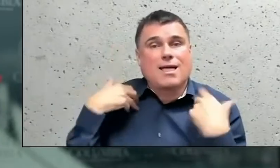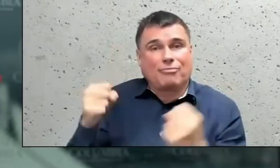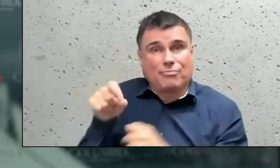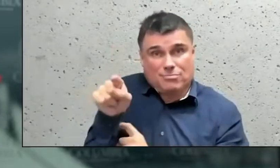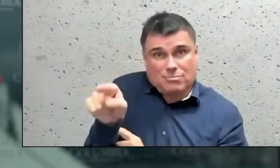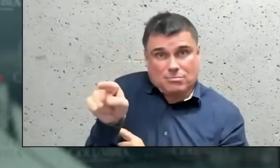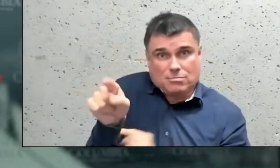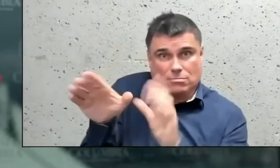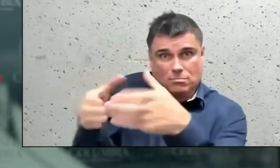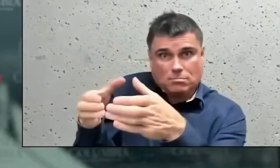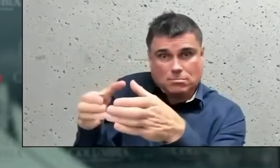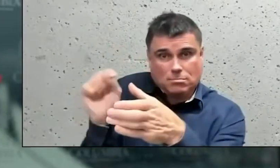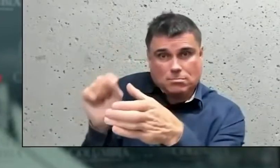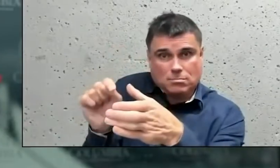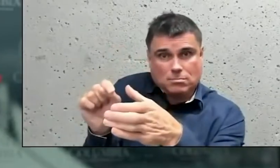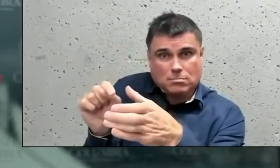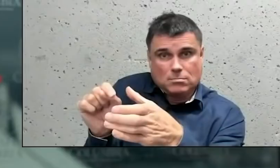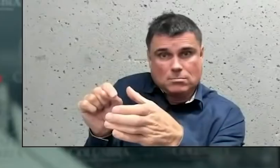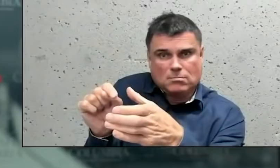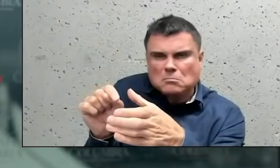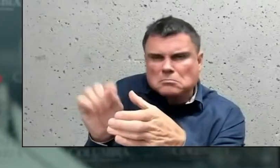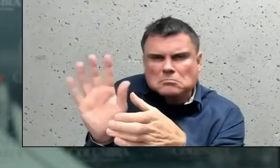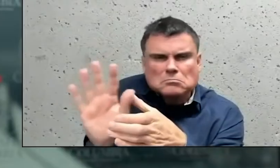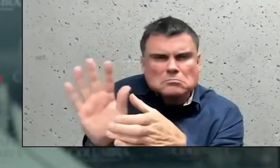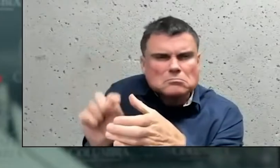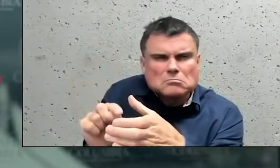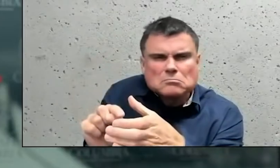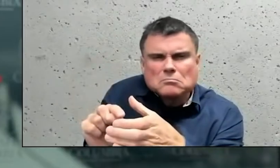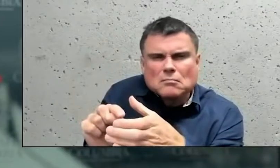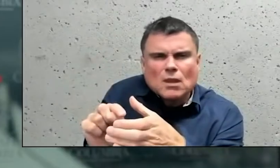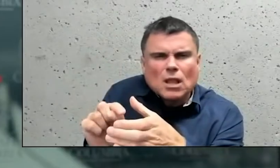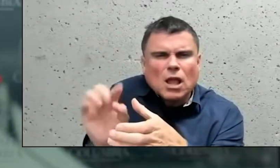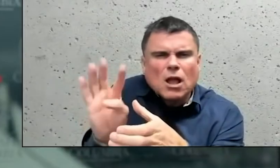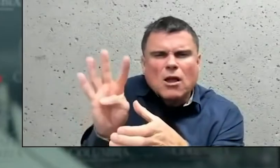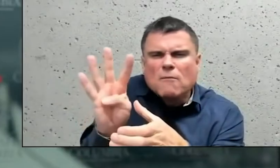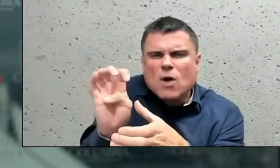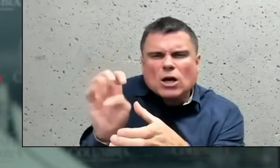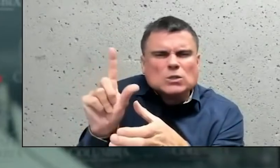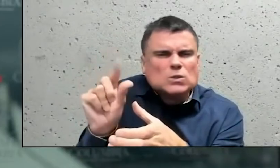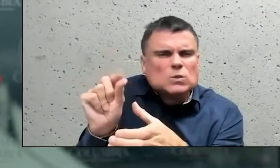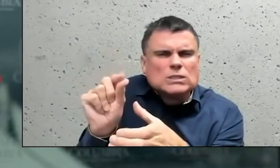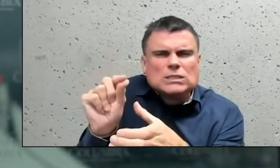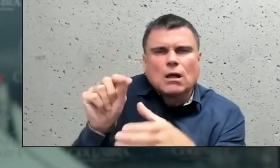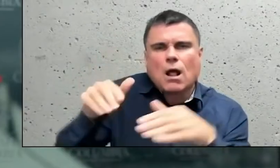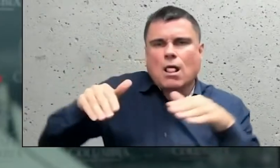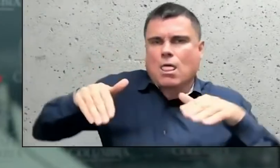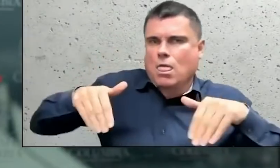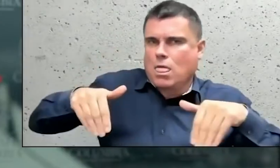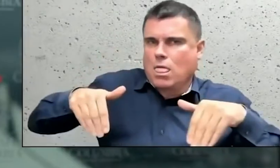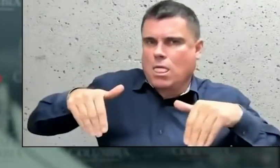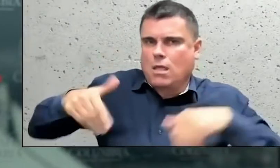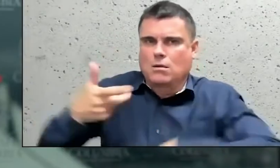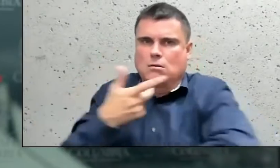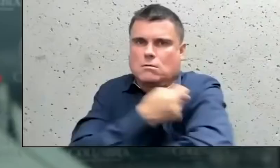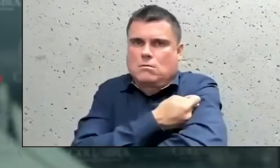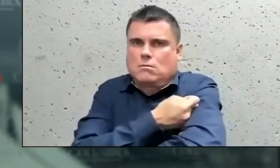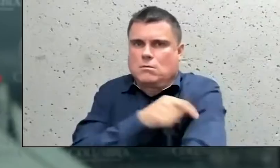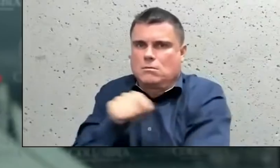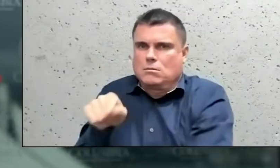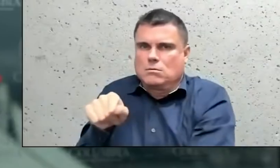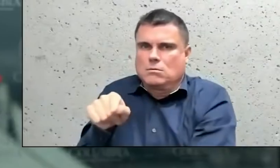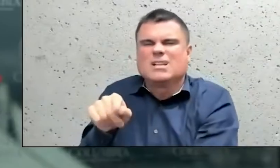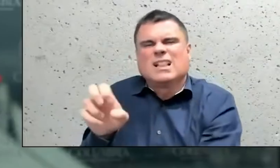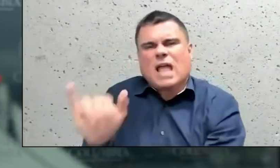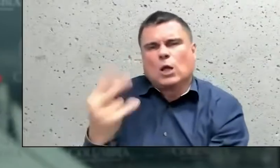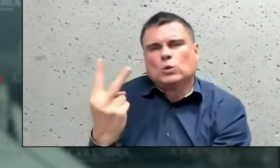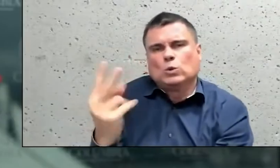Association. There are only 420 unvaccinated people in this category. That's 2%. In emergency medicine and